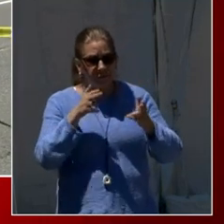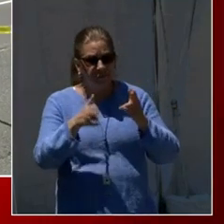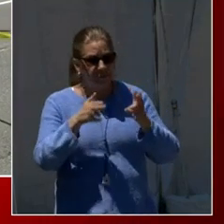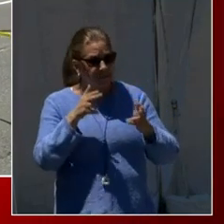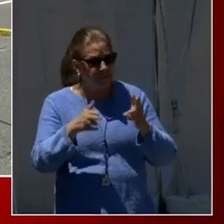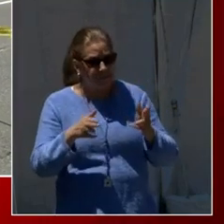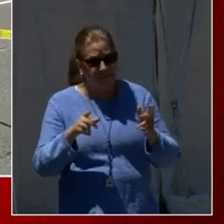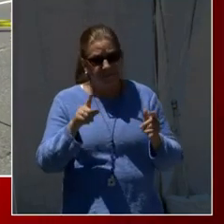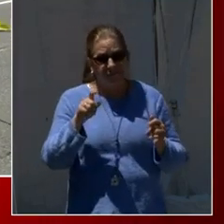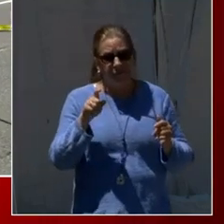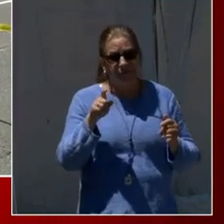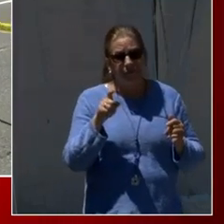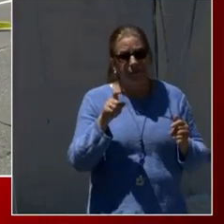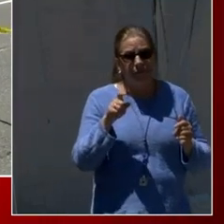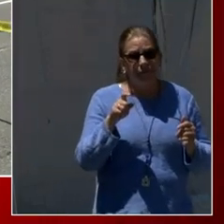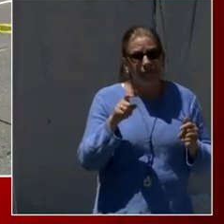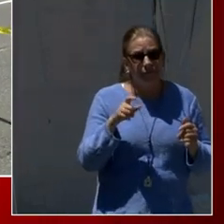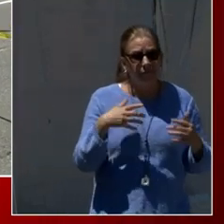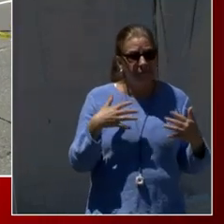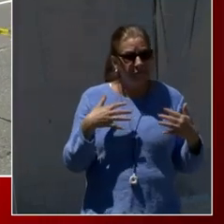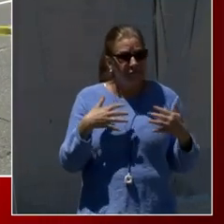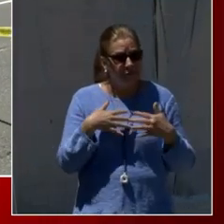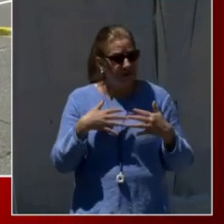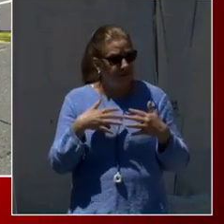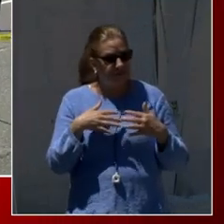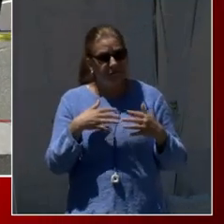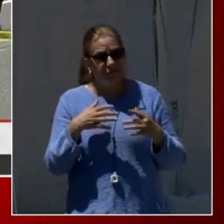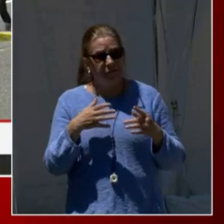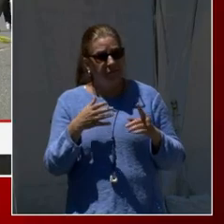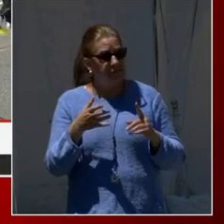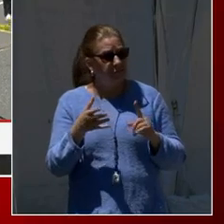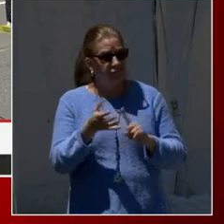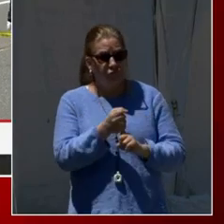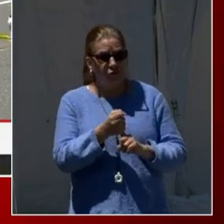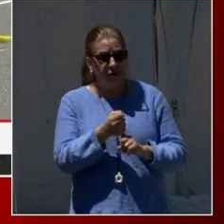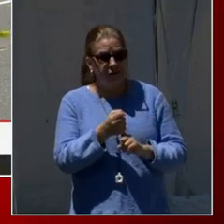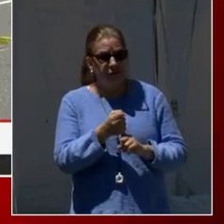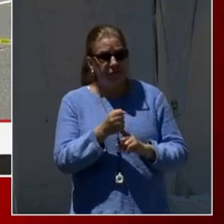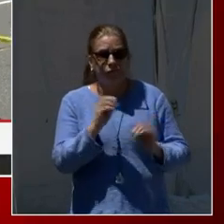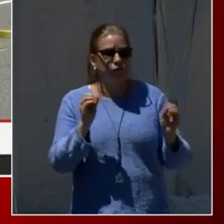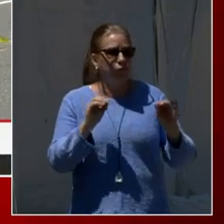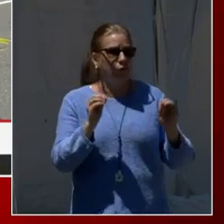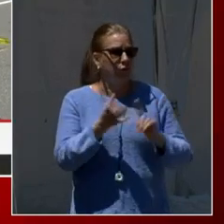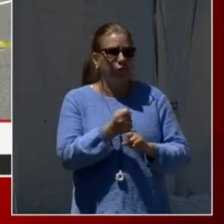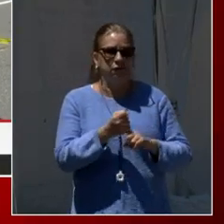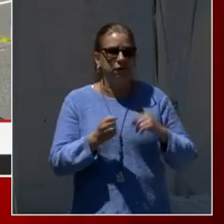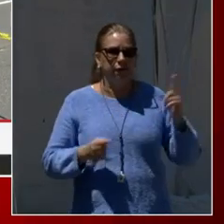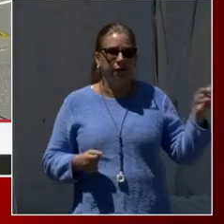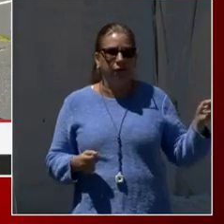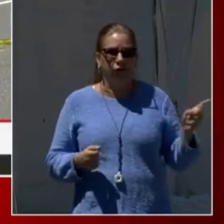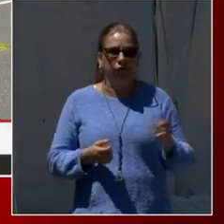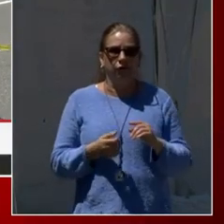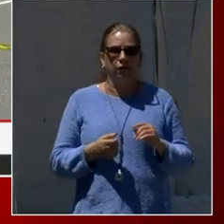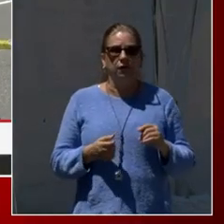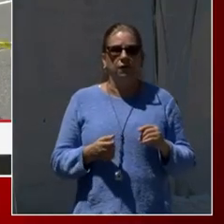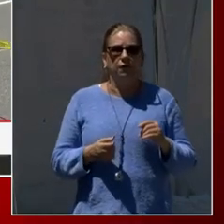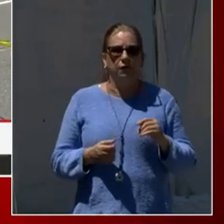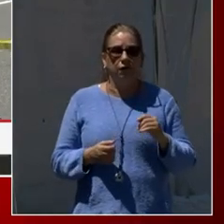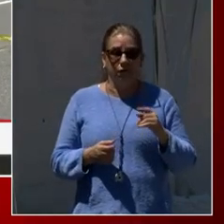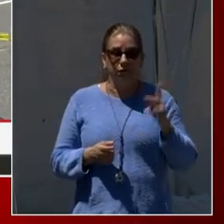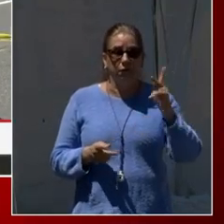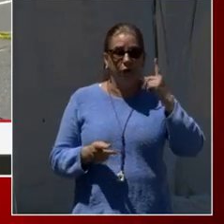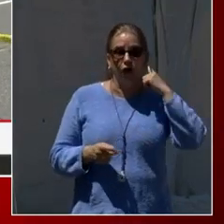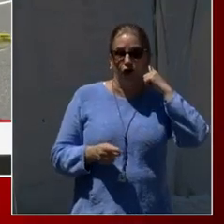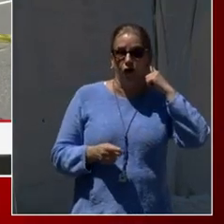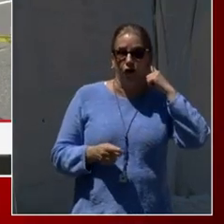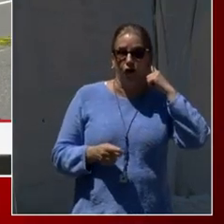arrest for gunfire in Georgetown last night. We did have a report of the sounds of gunshots in Georgetown last night,